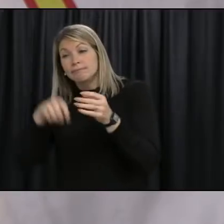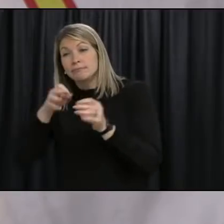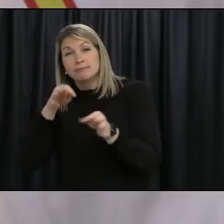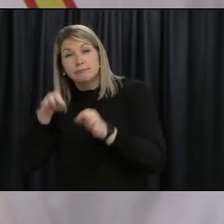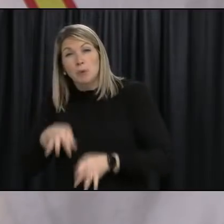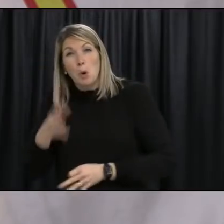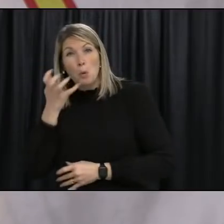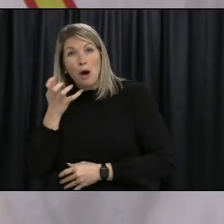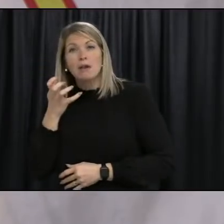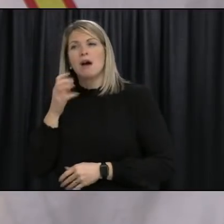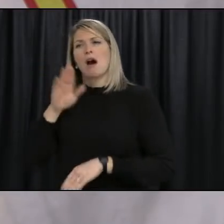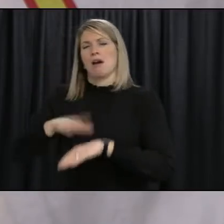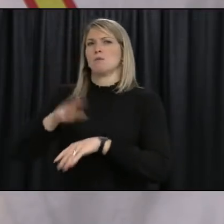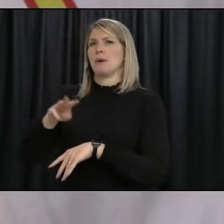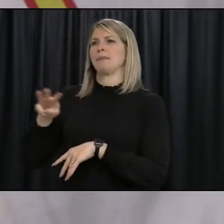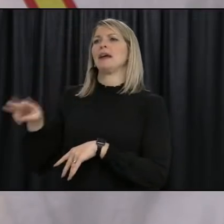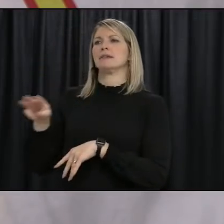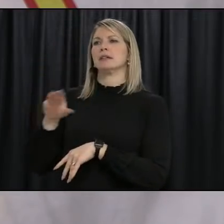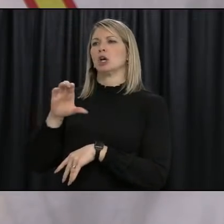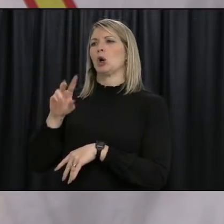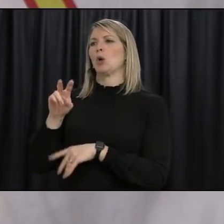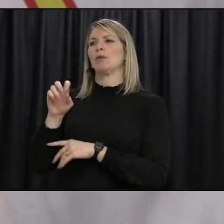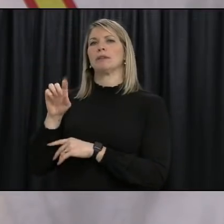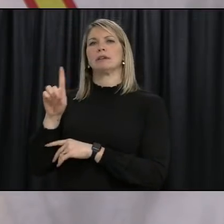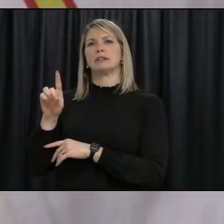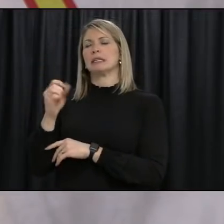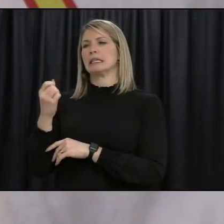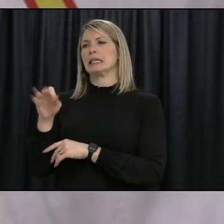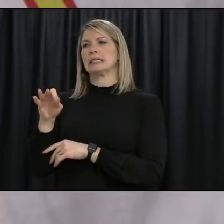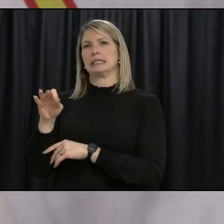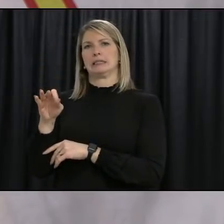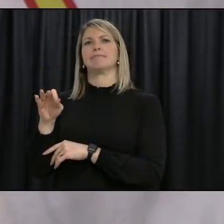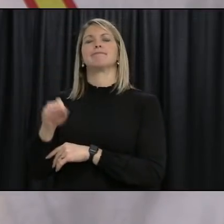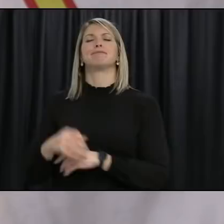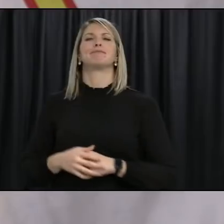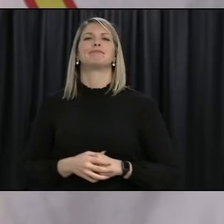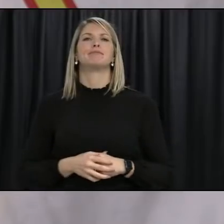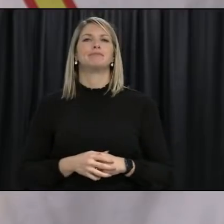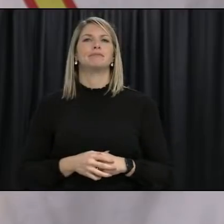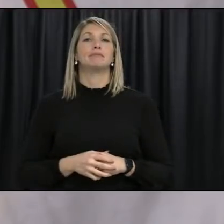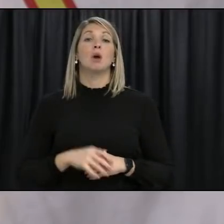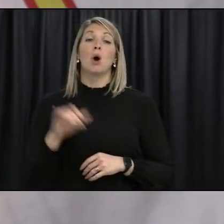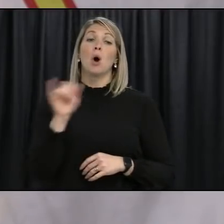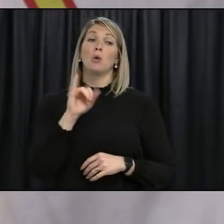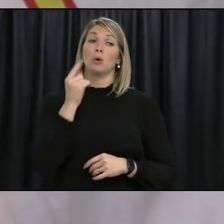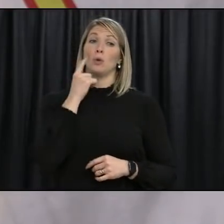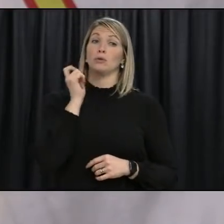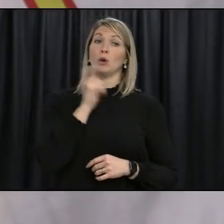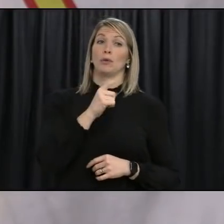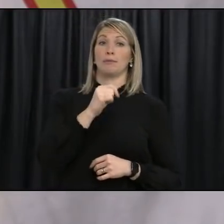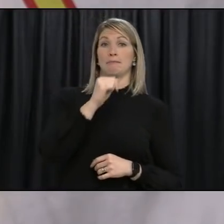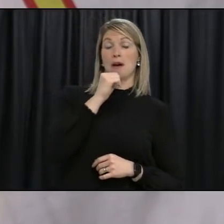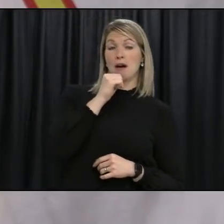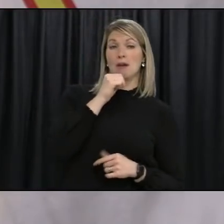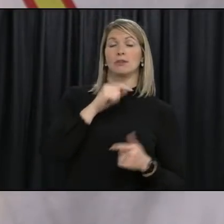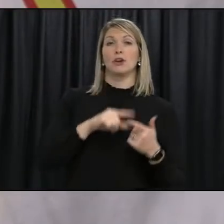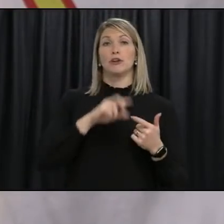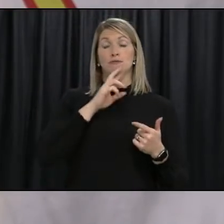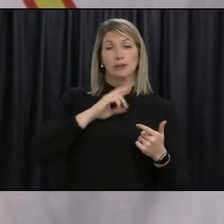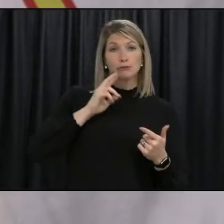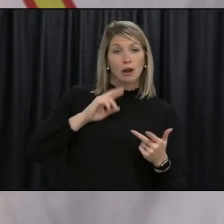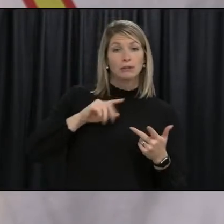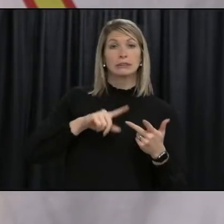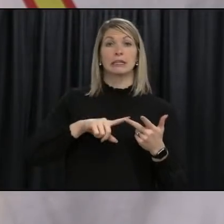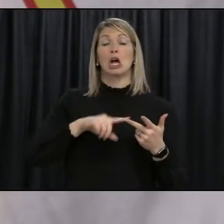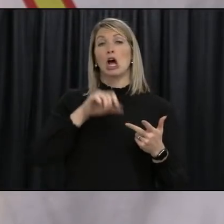It has come to my attention that we are seeing an increase in the number of concerns in bars, restaurants, and other public indoor